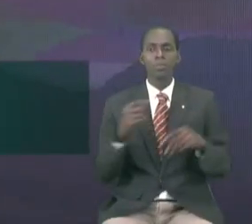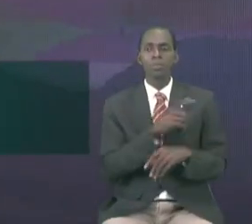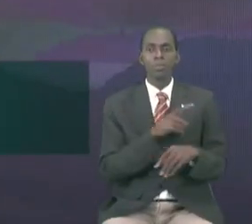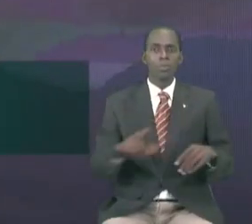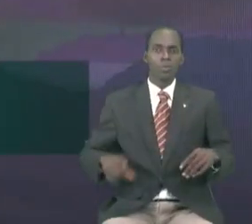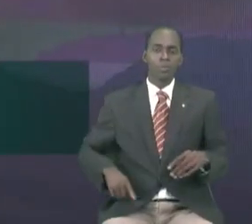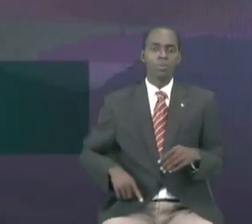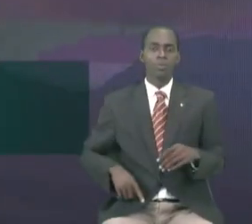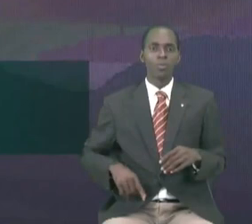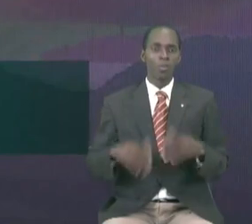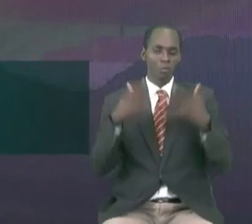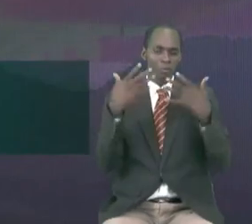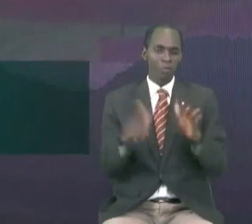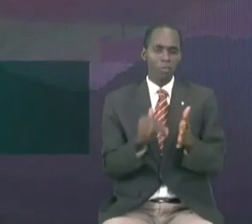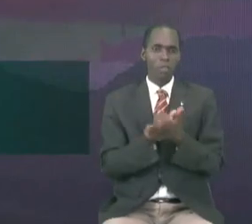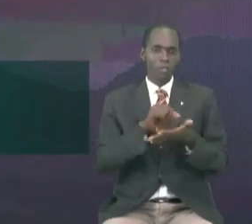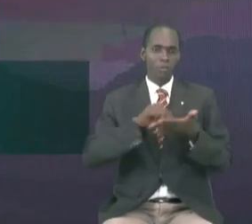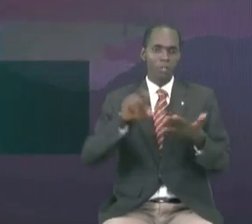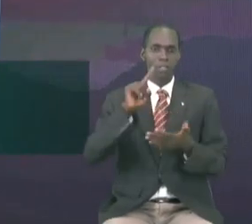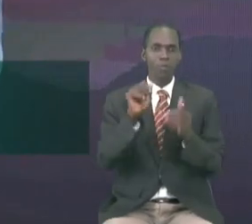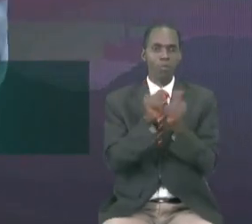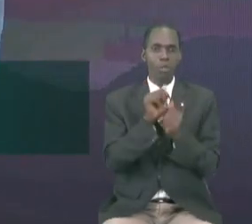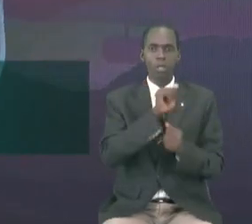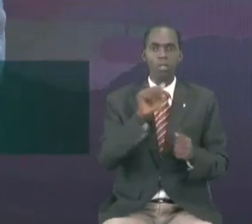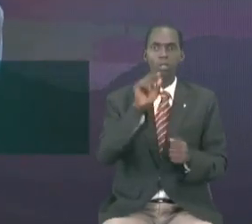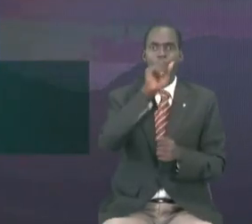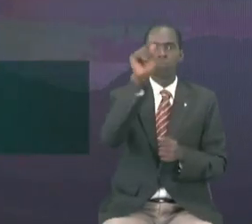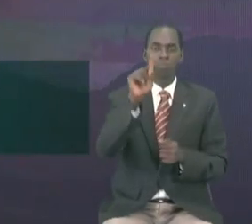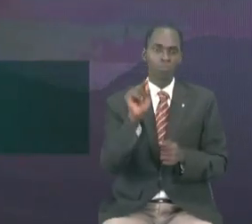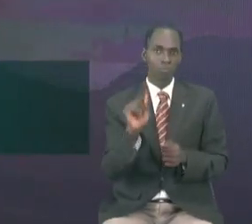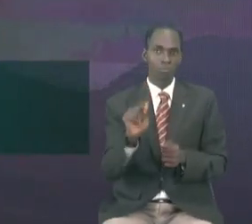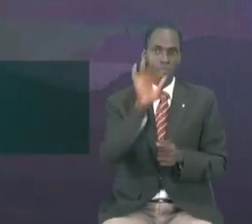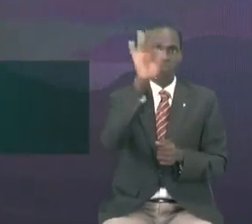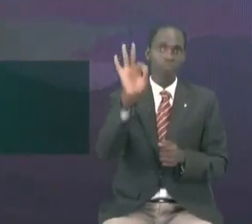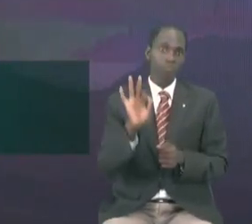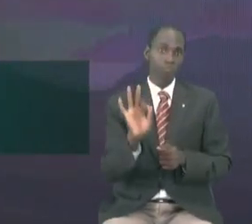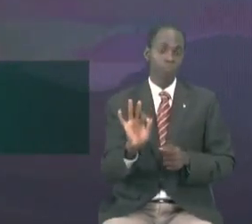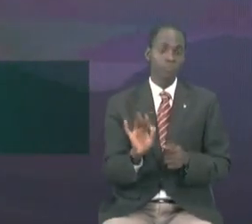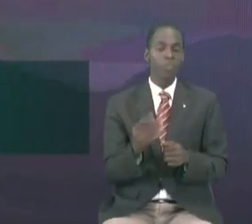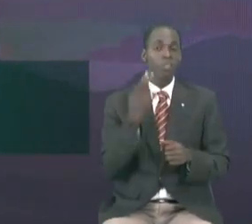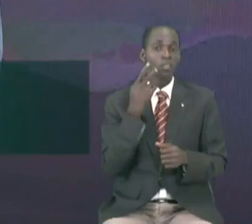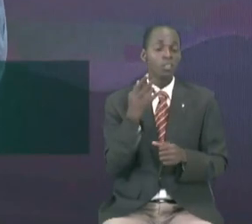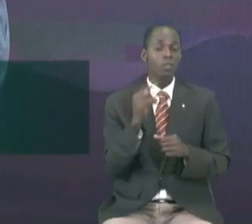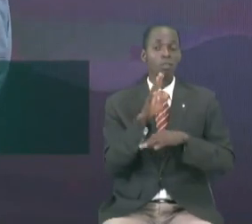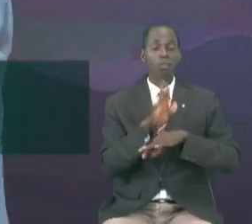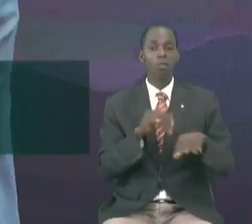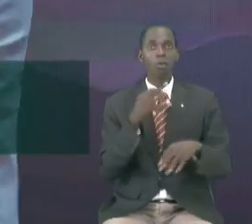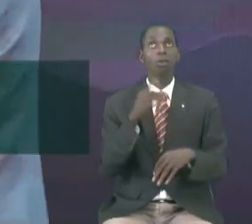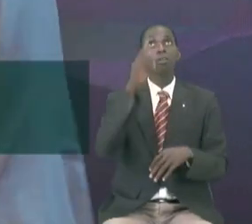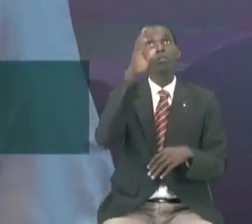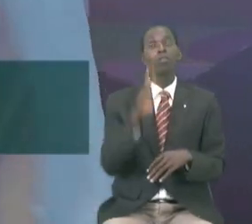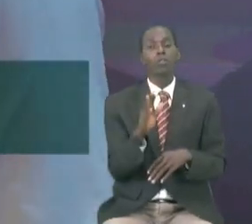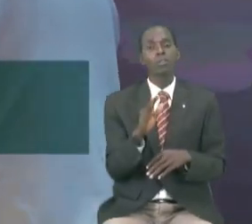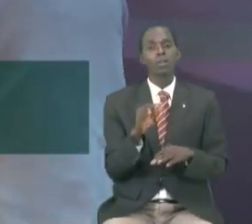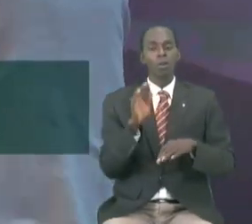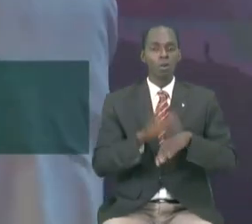God upon Jonah, and we learn the call of God for you and for me. As you